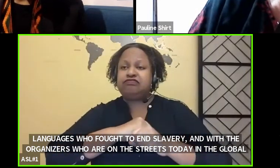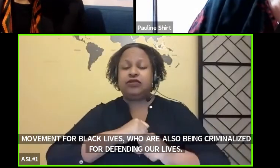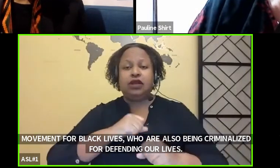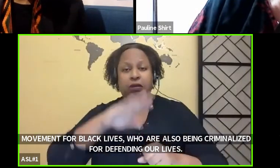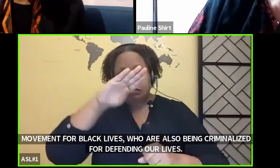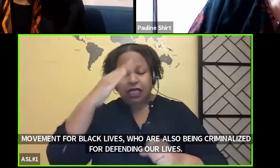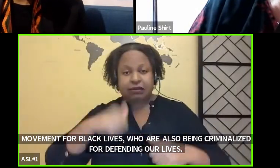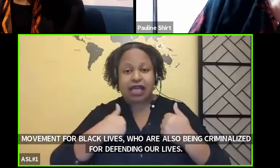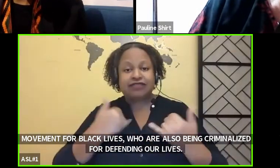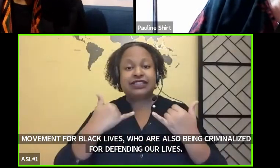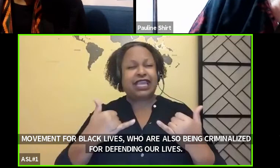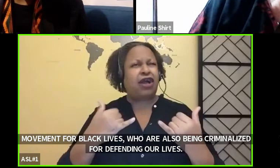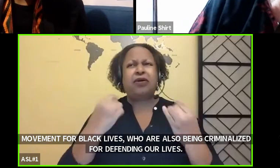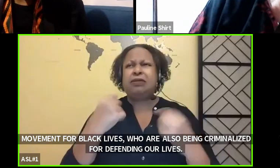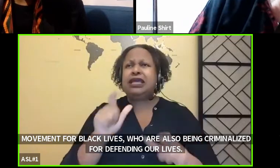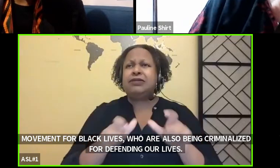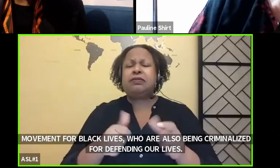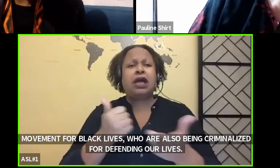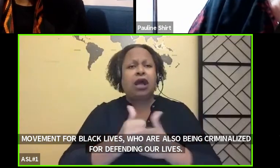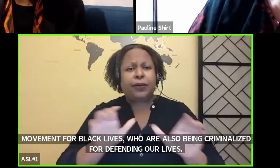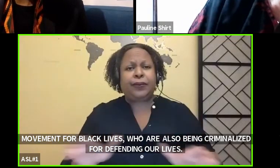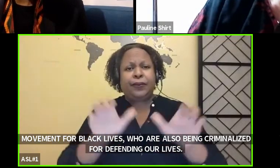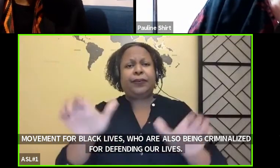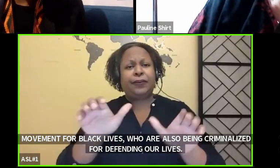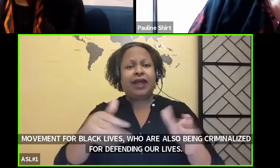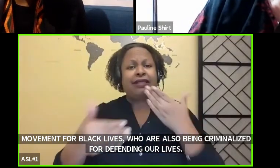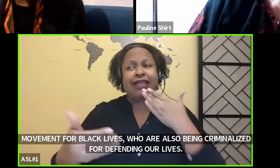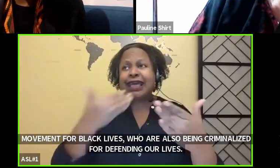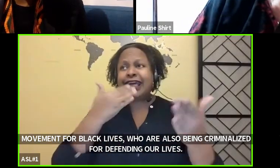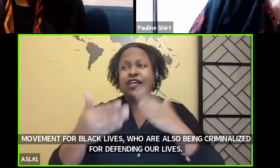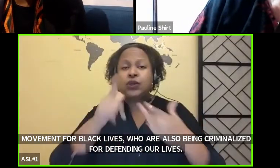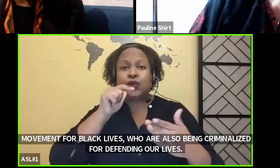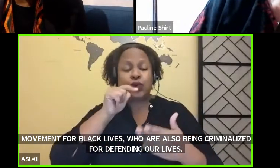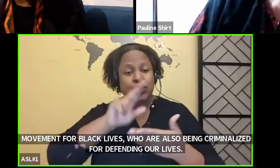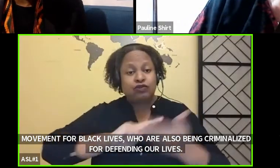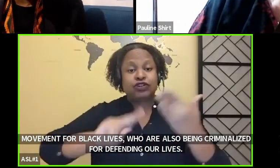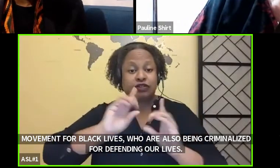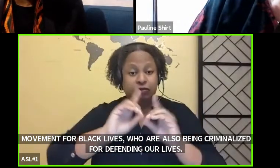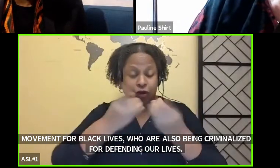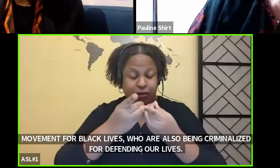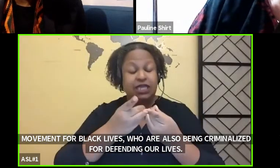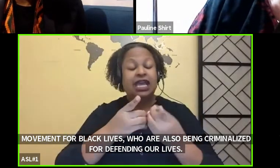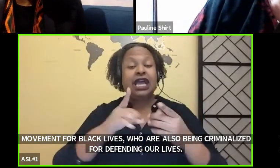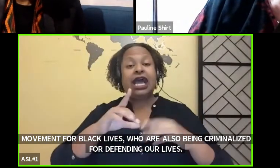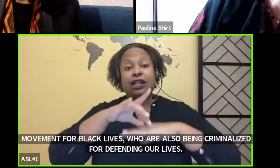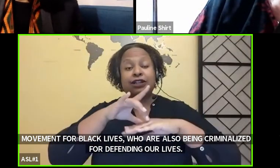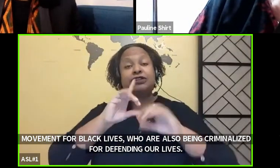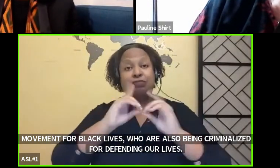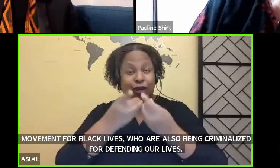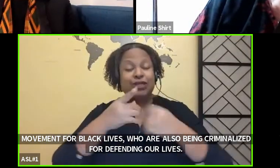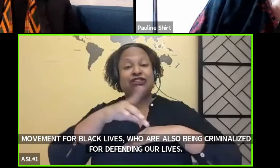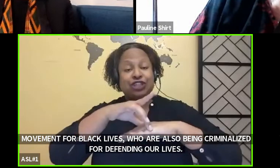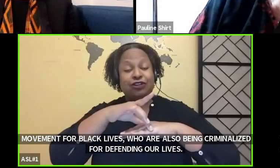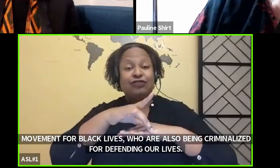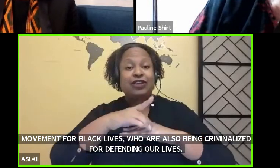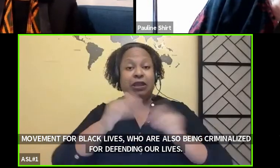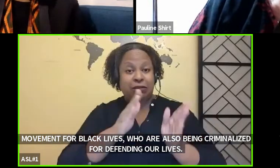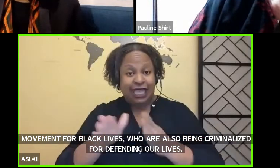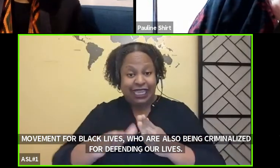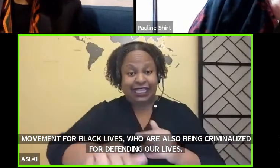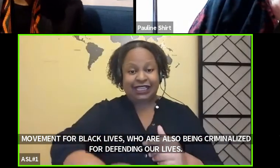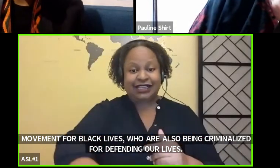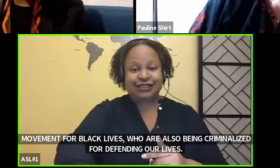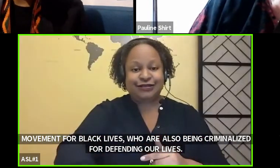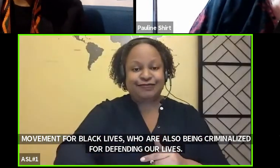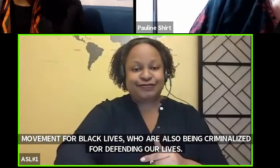thanks. Thanks to our presenting partners, the University of Toronto Department of Geography and Planning. A huge thanks to